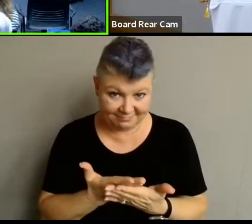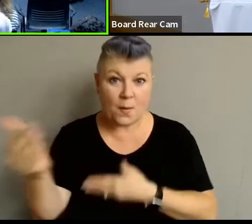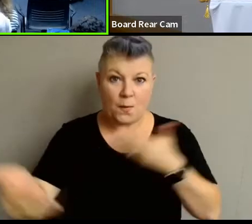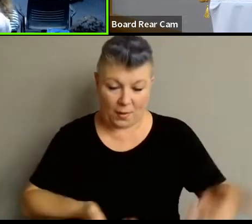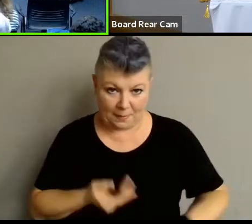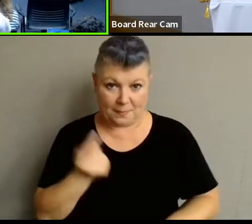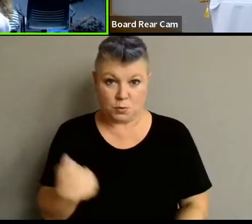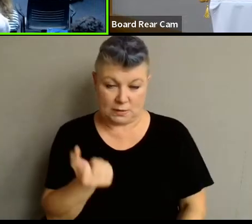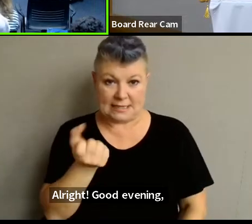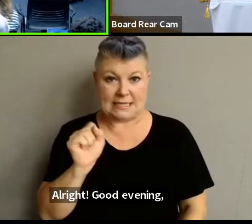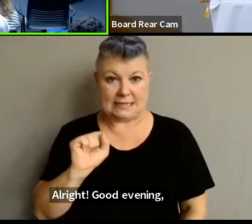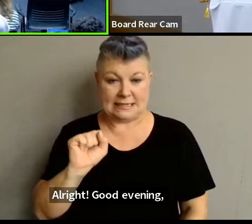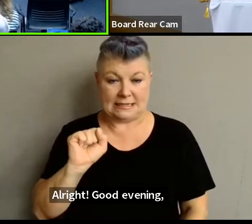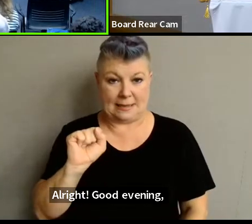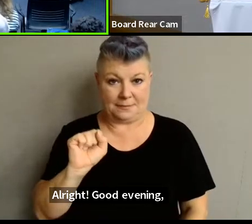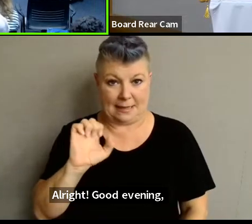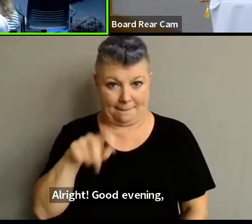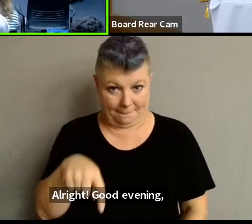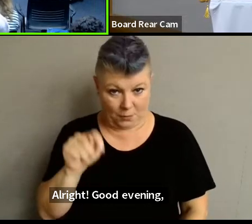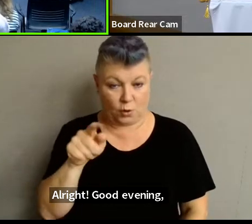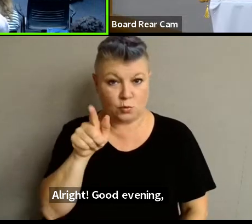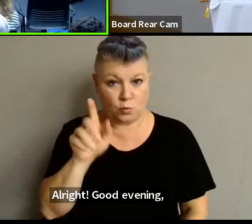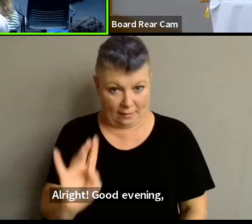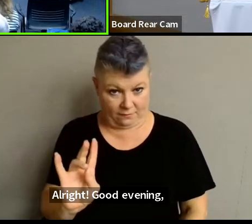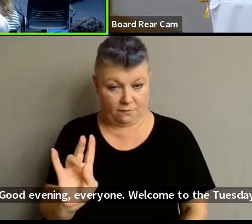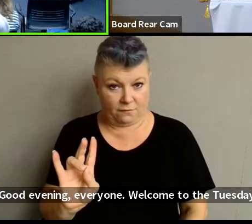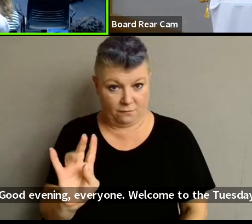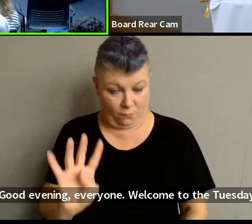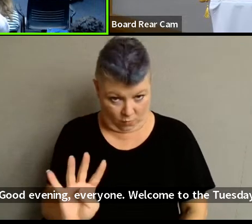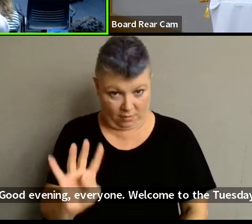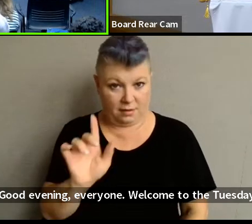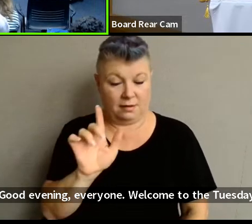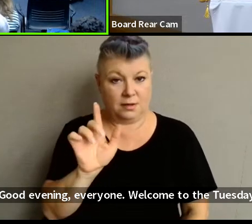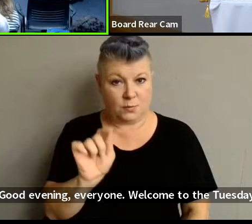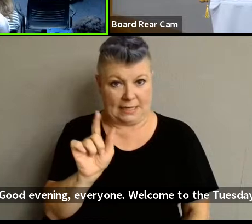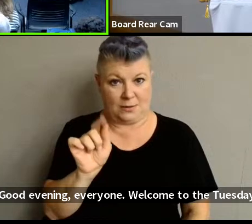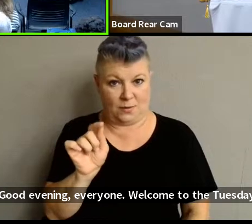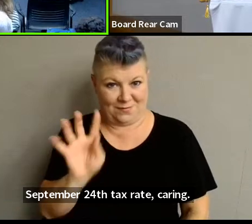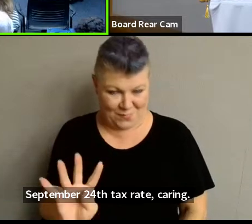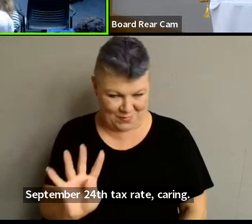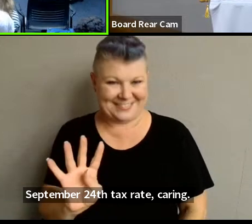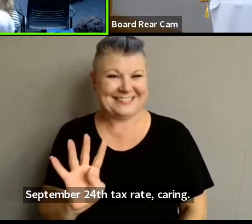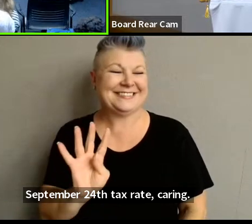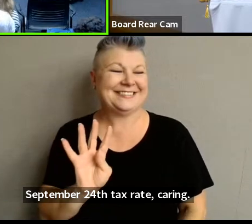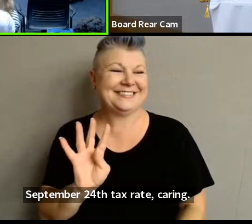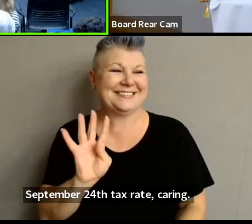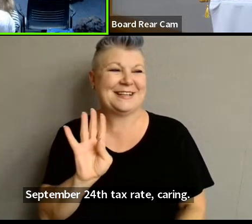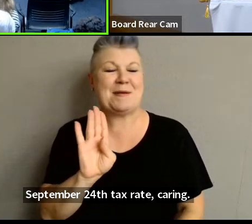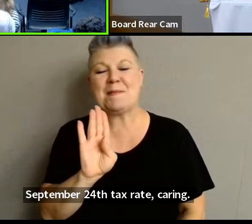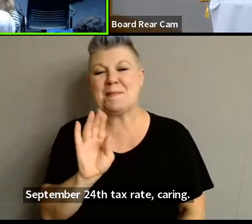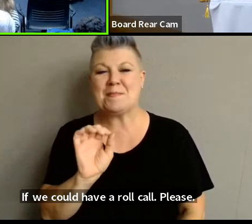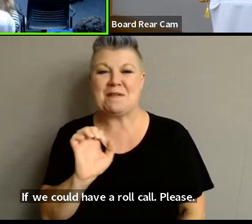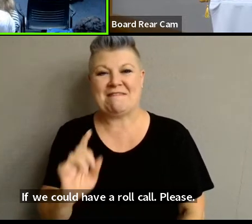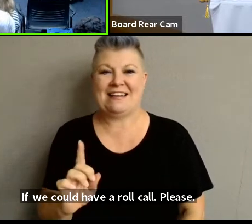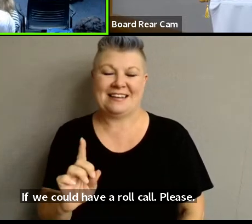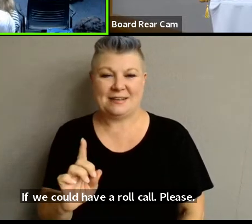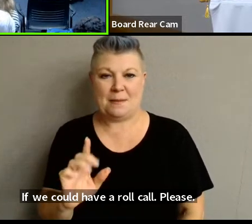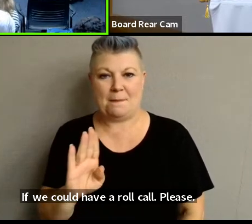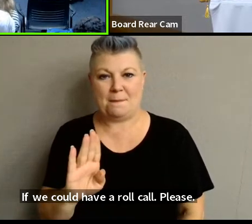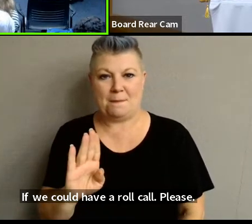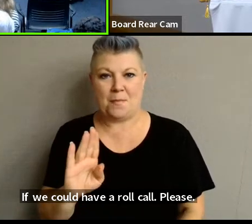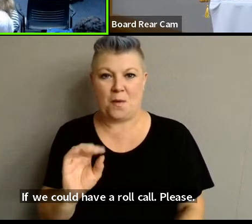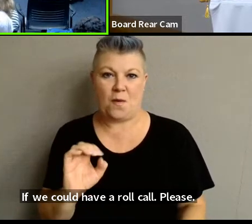September 24th, 2024 tax rate hearing. If we could have a roll call, please. Director Asner. Here. Director